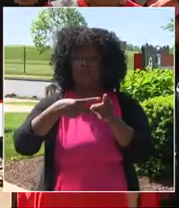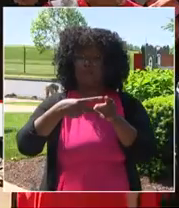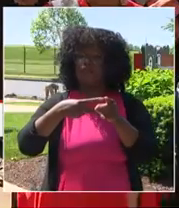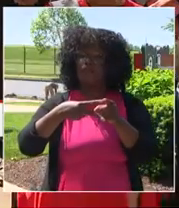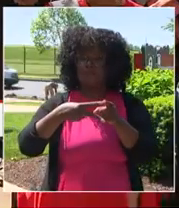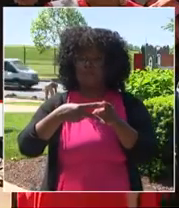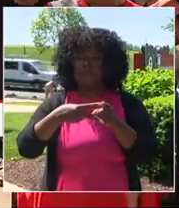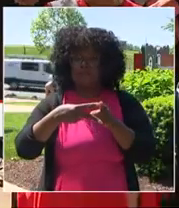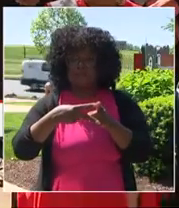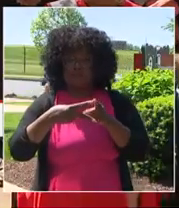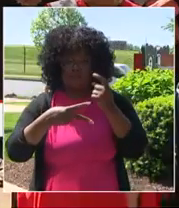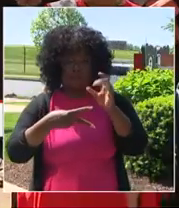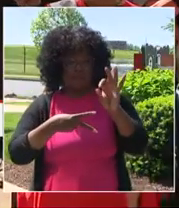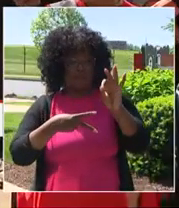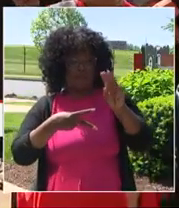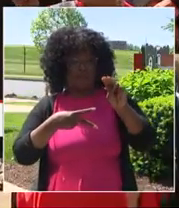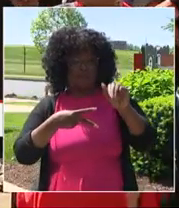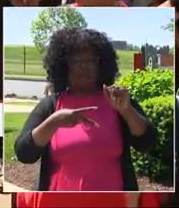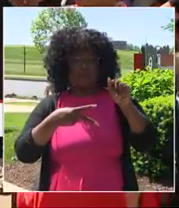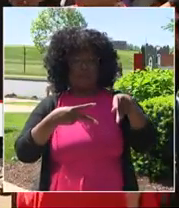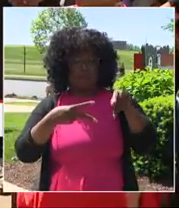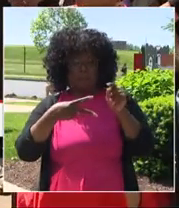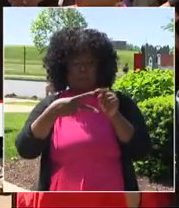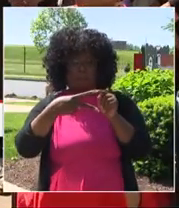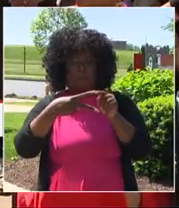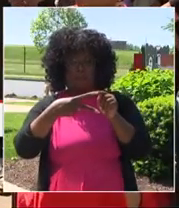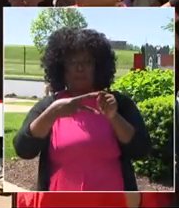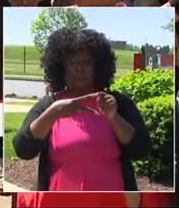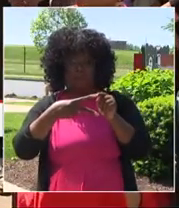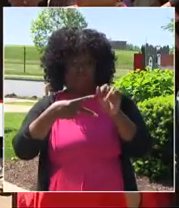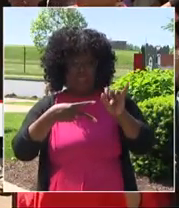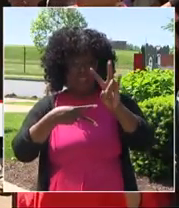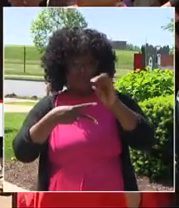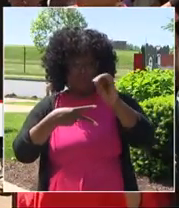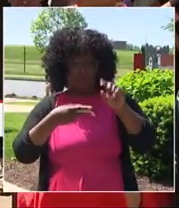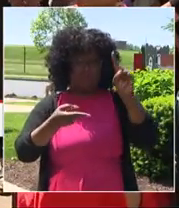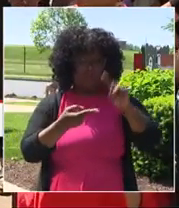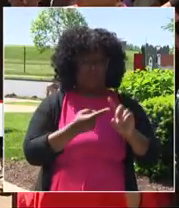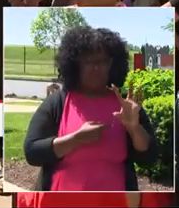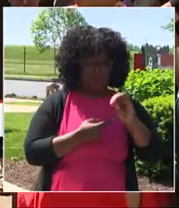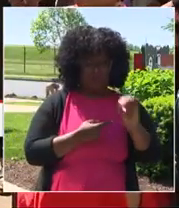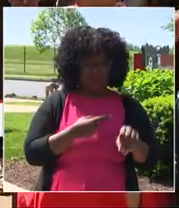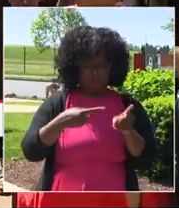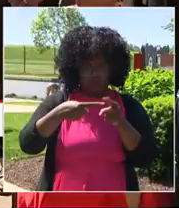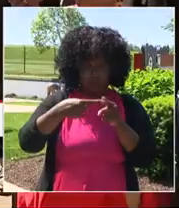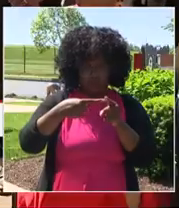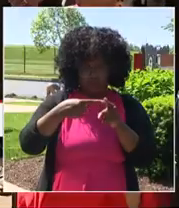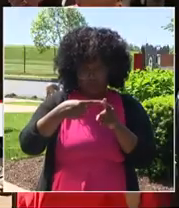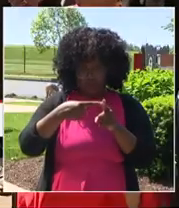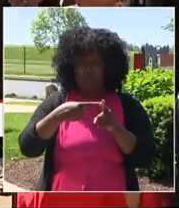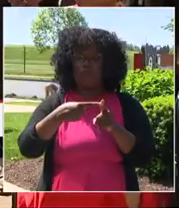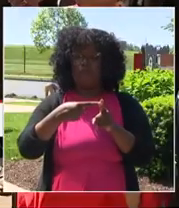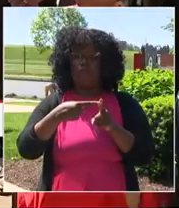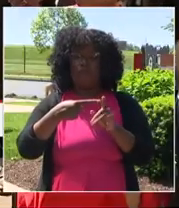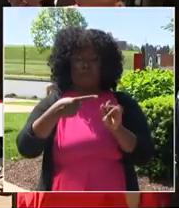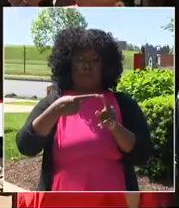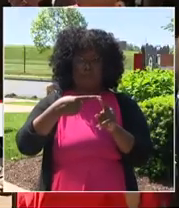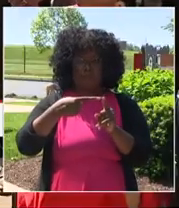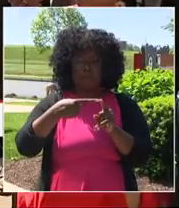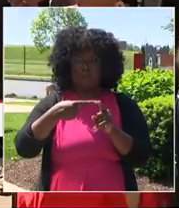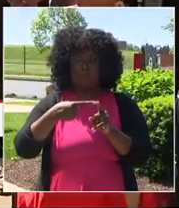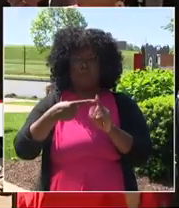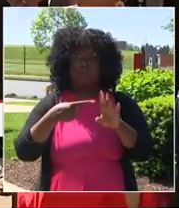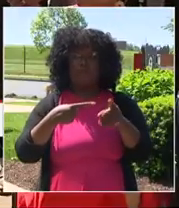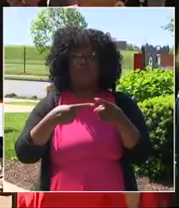70 to 50, they will extract about $713 million out of the district's Medicaid